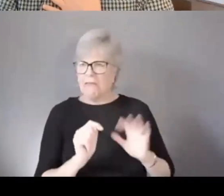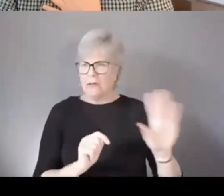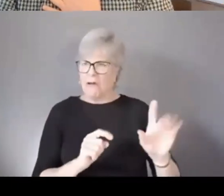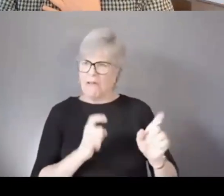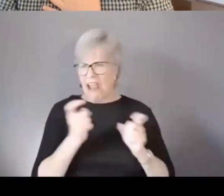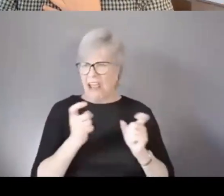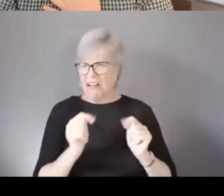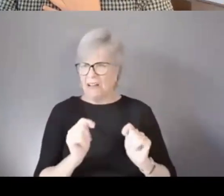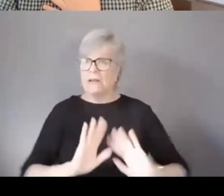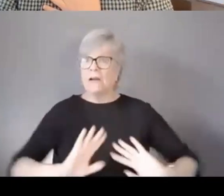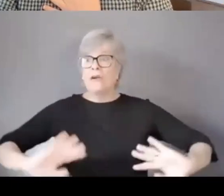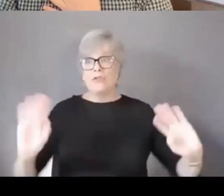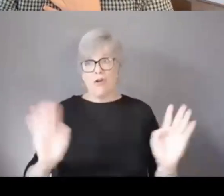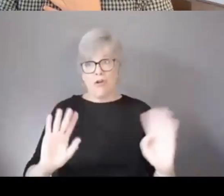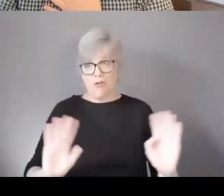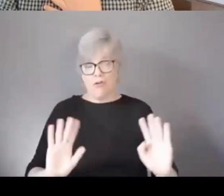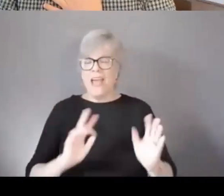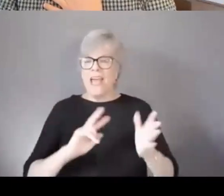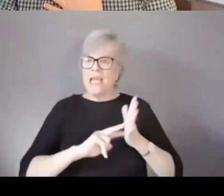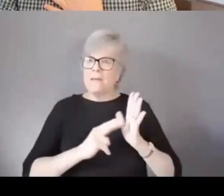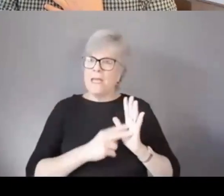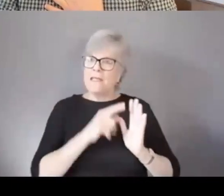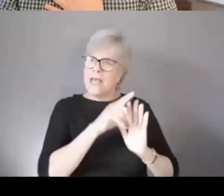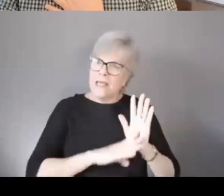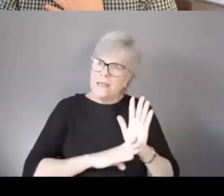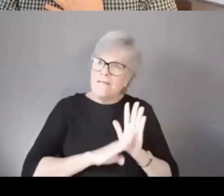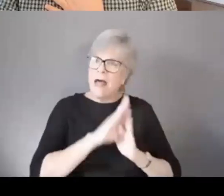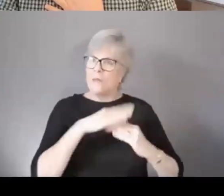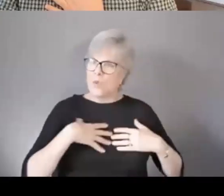be resilient and have that strength when they need.